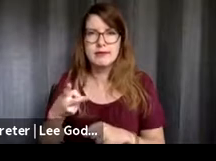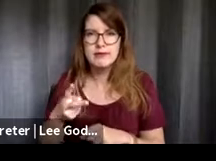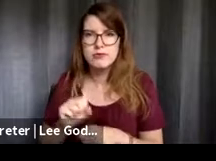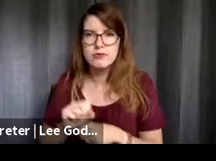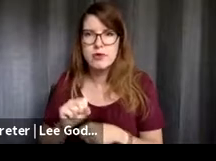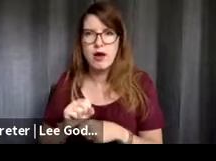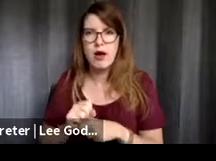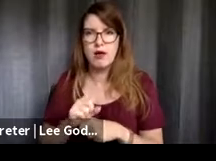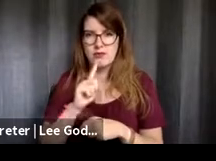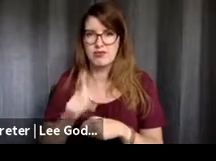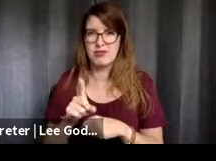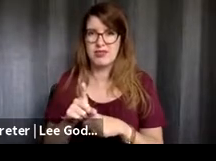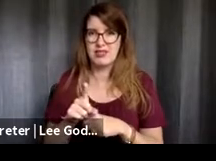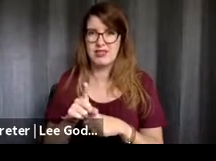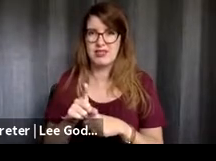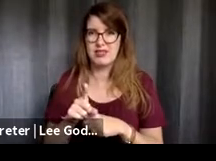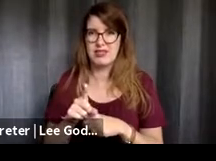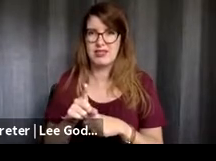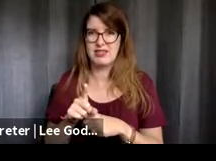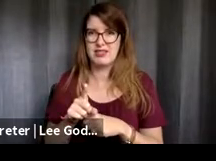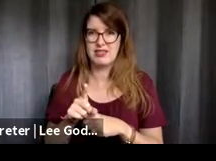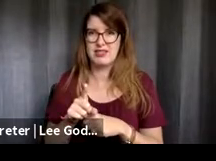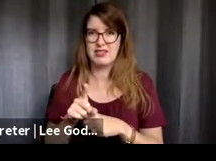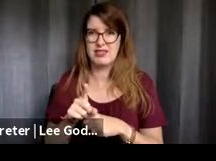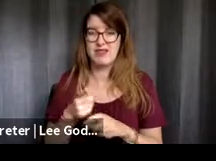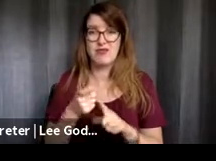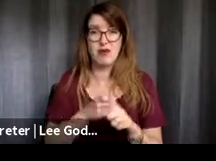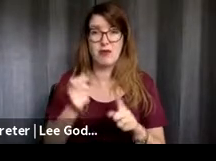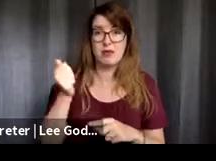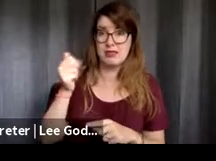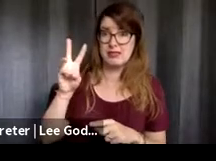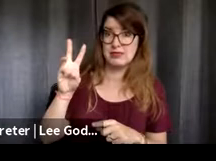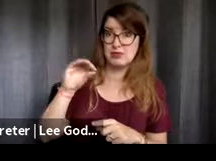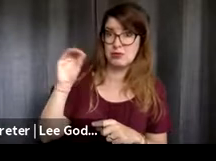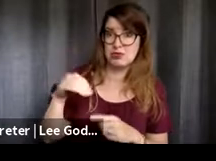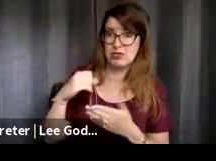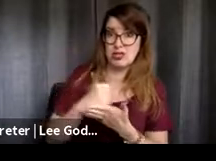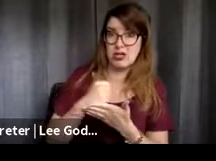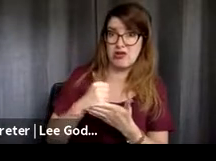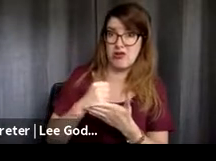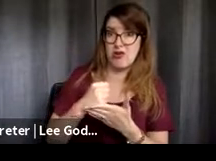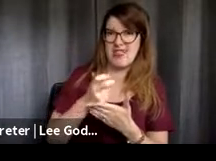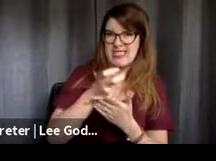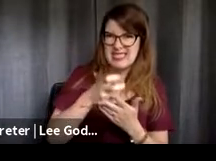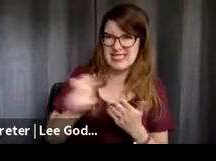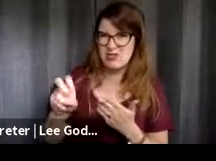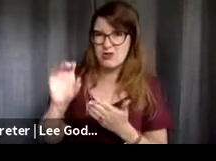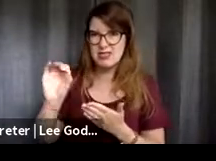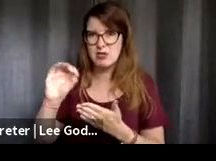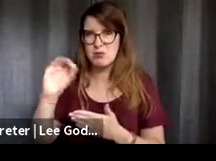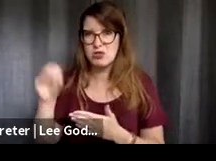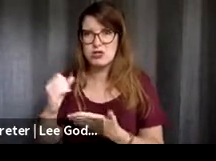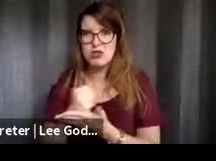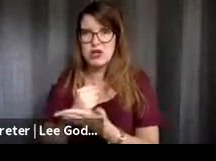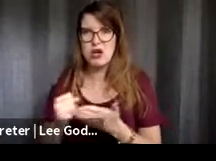and really traded off debt, like from a 16% credit card to a 0%. And I would play that game